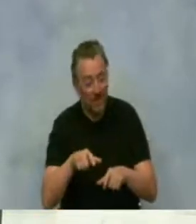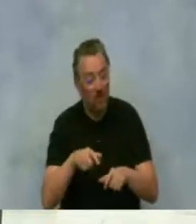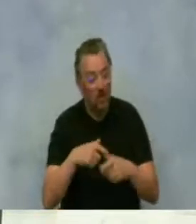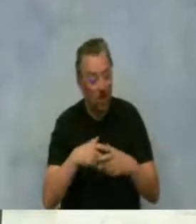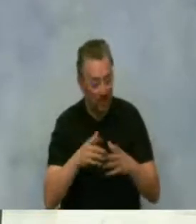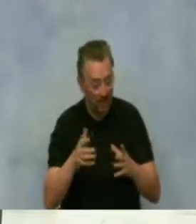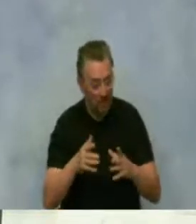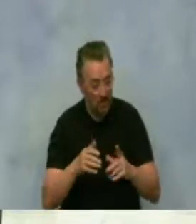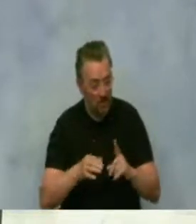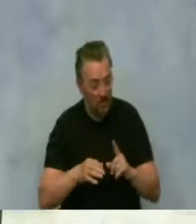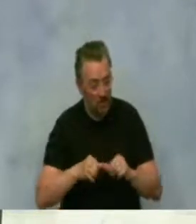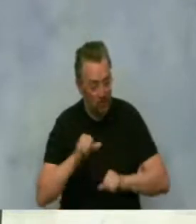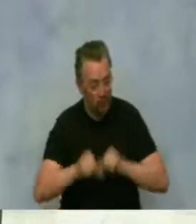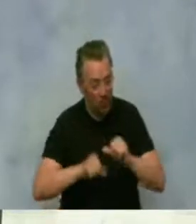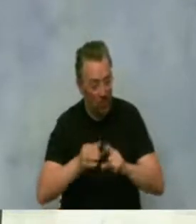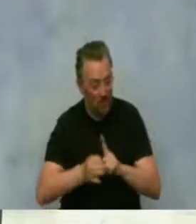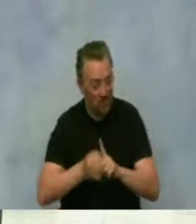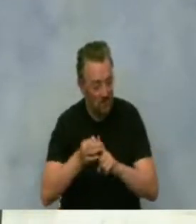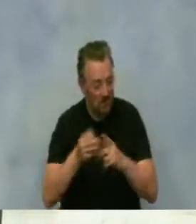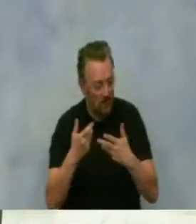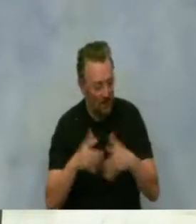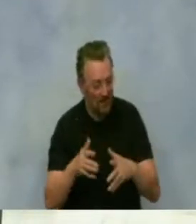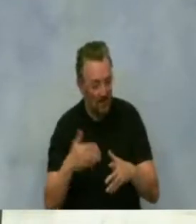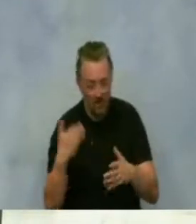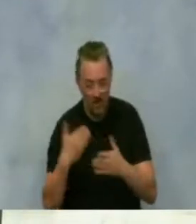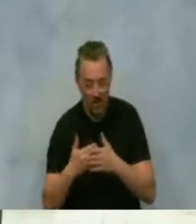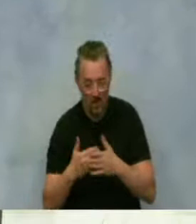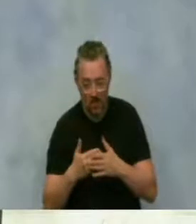made in the year in